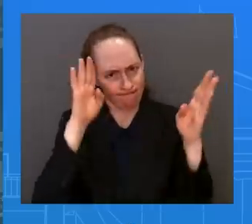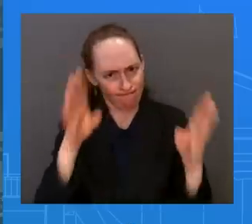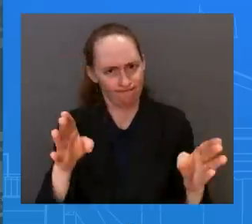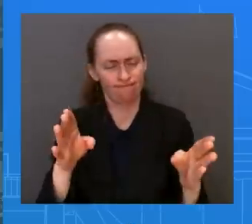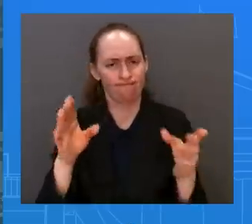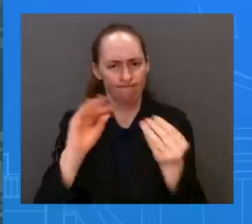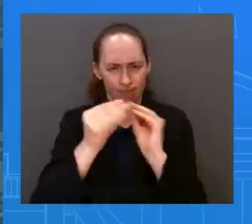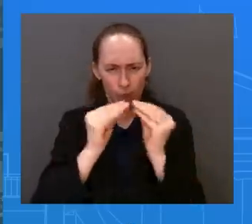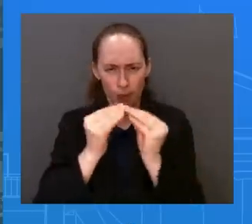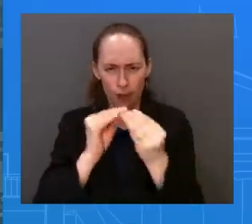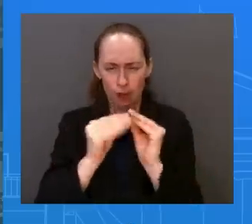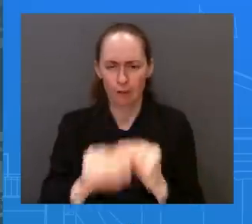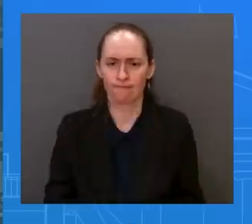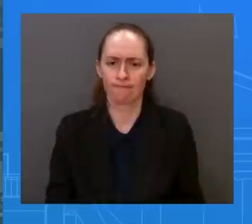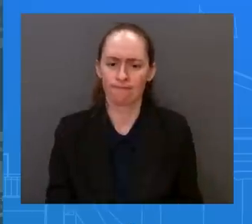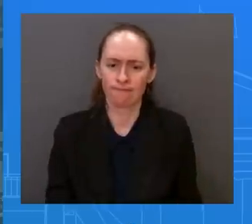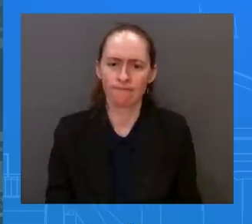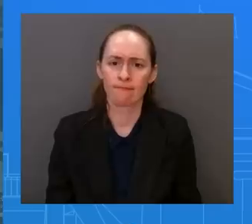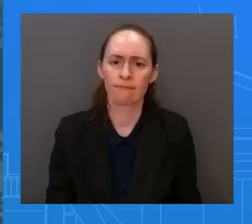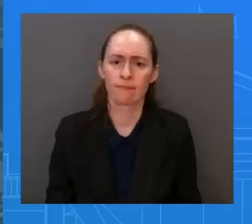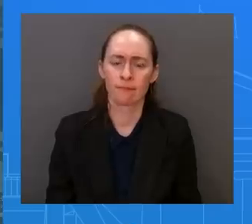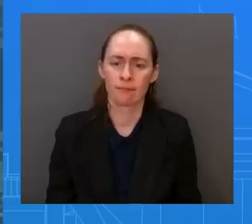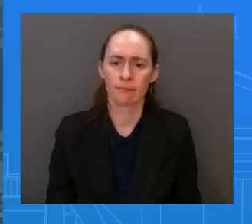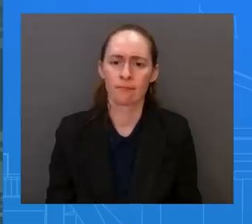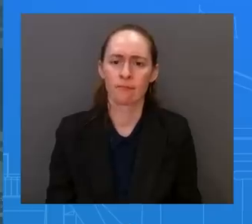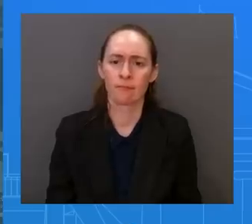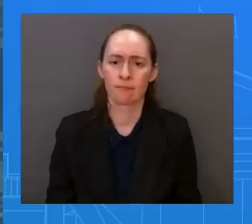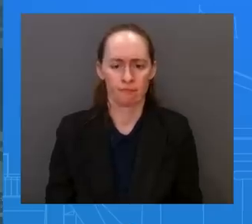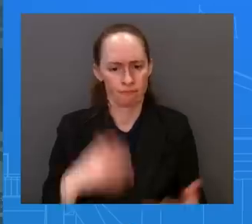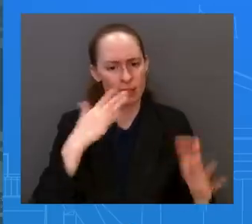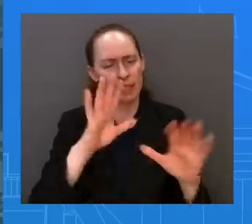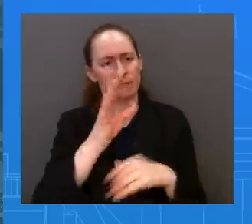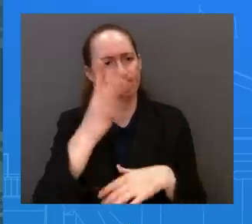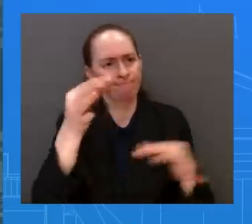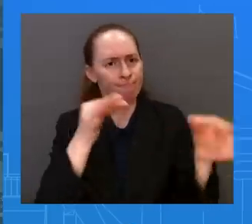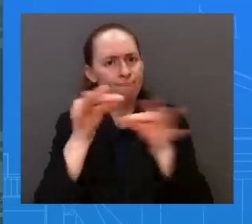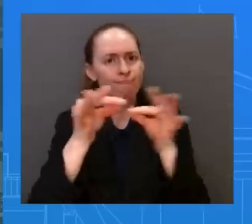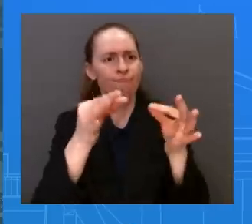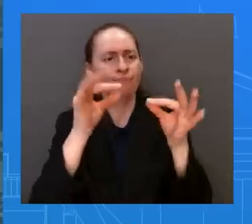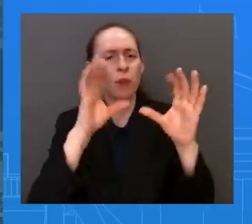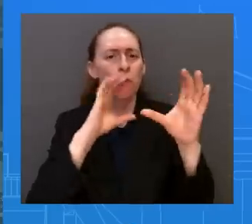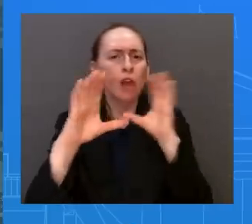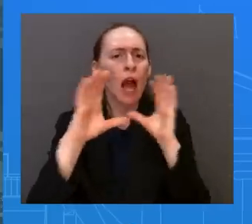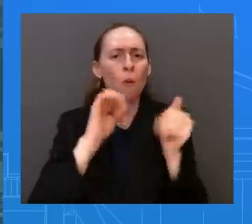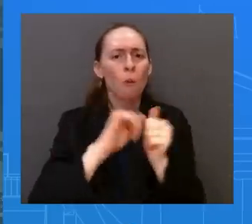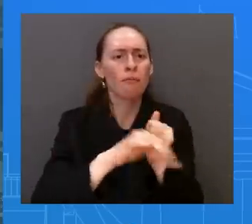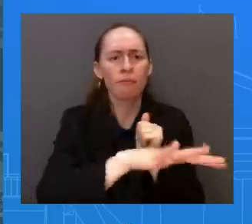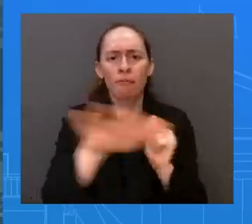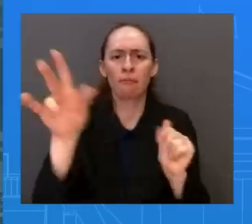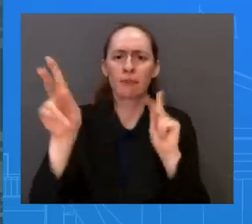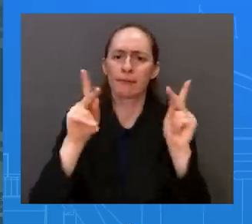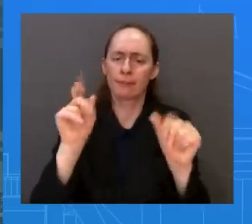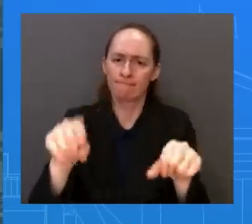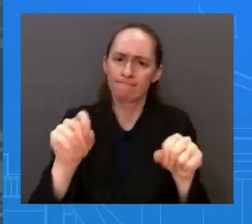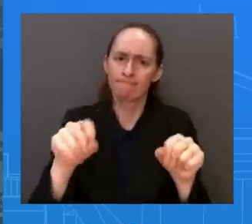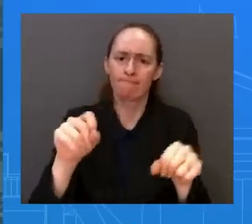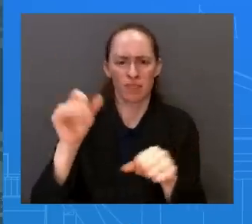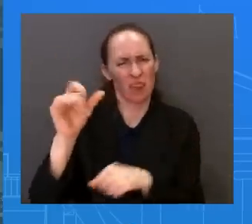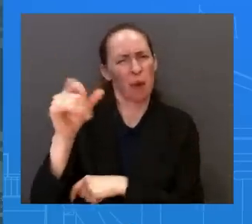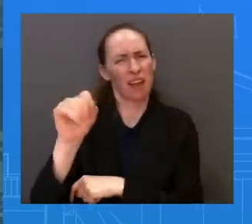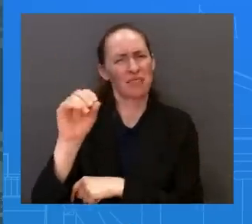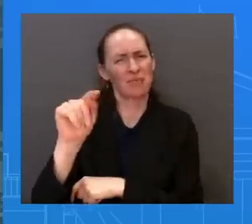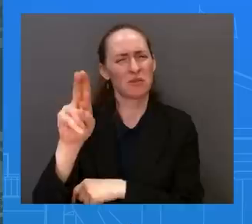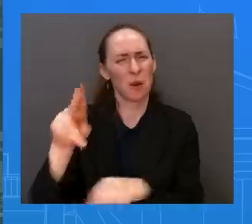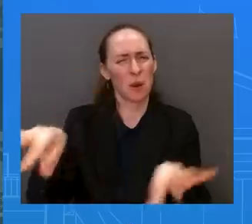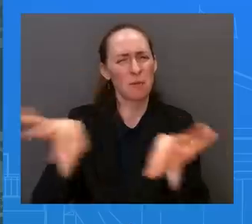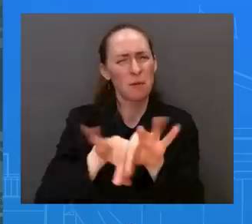American people? Absolutely. That's why the State of the Union, we see it as an important moment to lay out for the president, to lay out how he